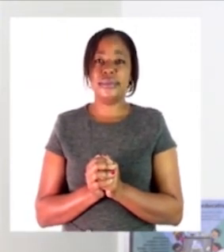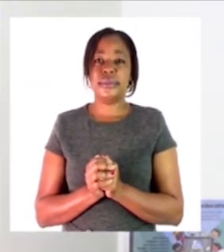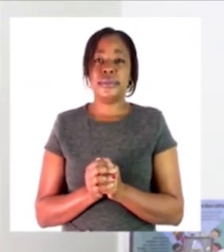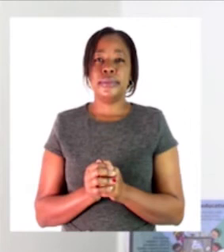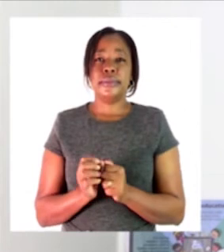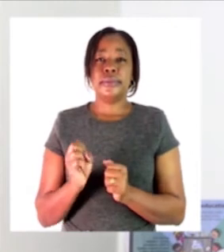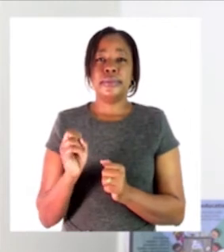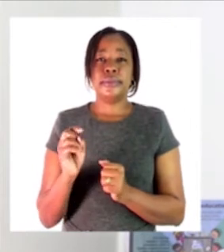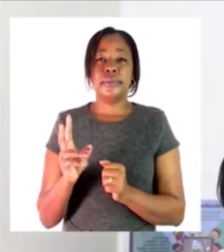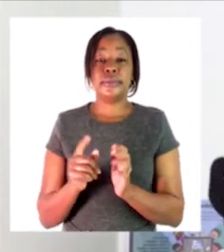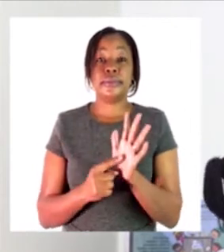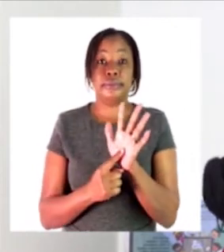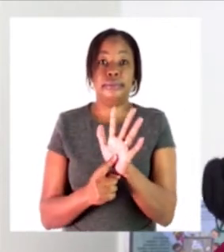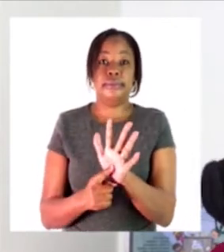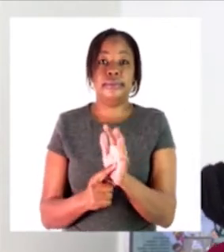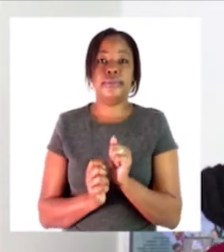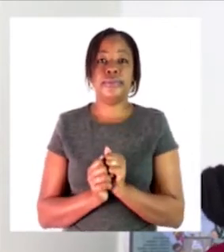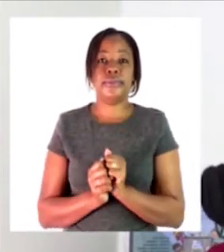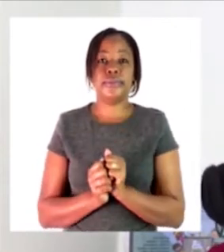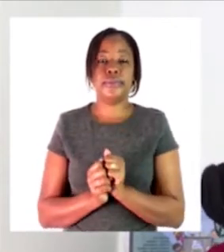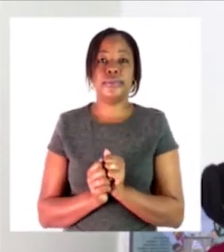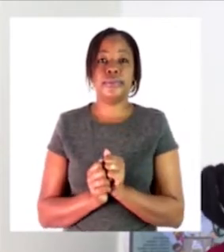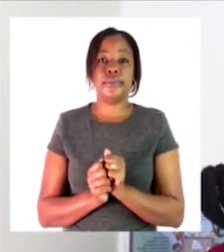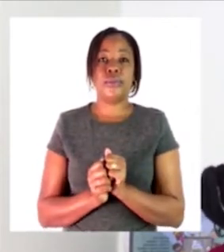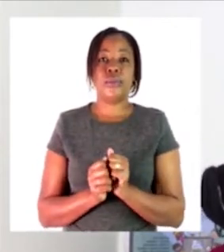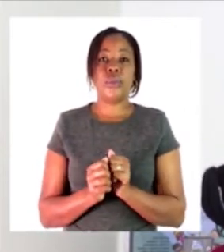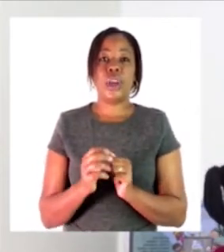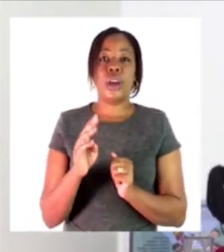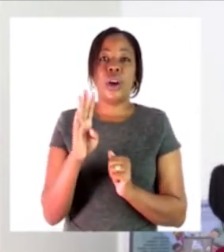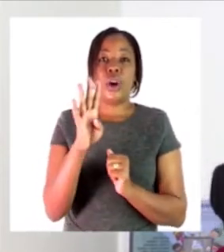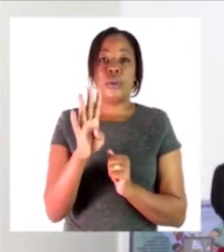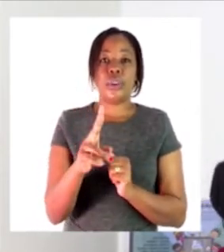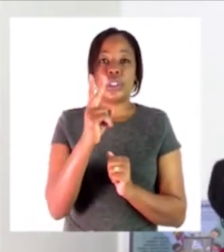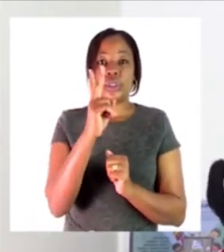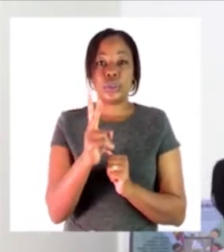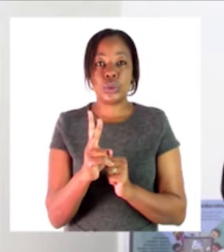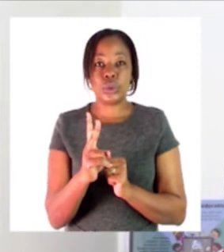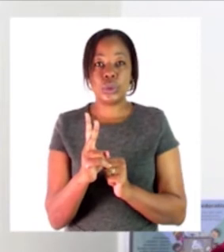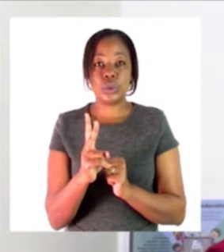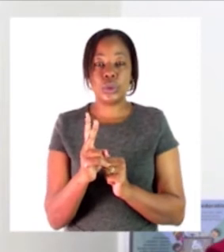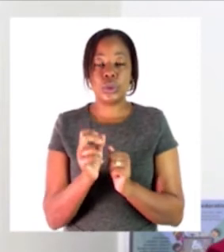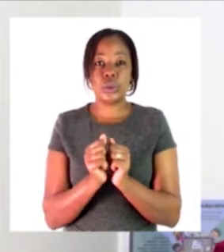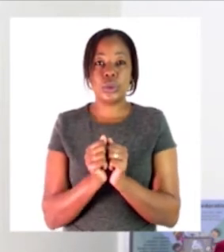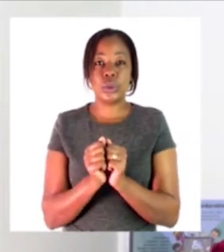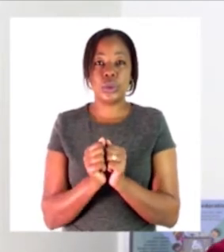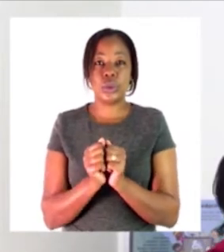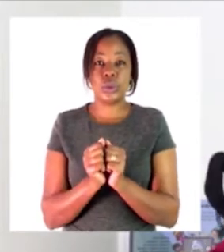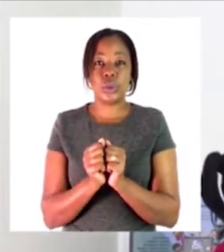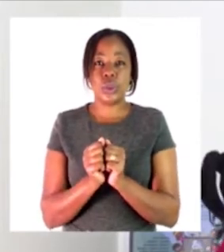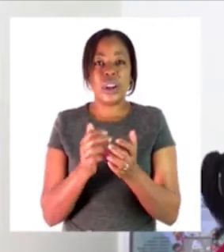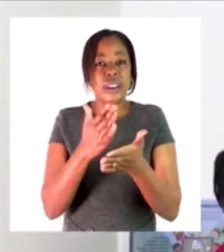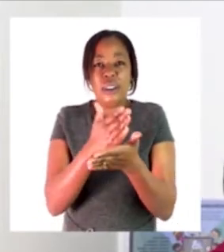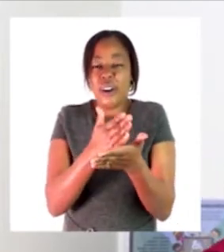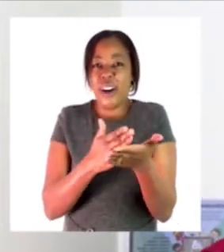Okay, come with me to the chalkboard. I have 42. Now I want to find the half